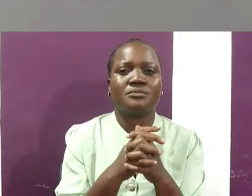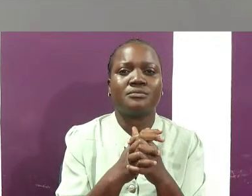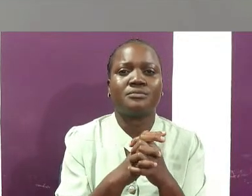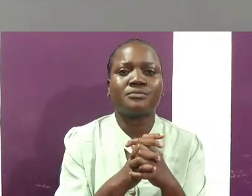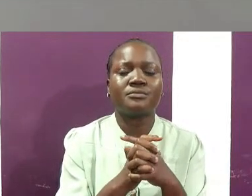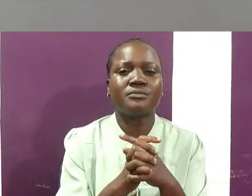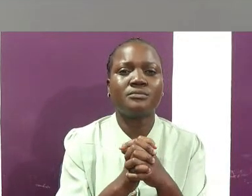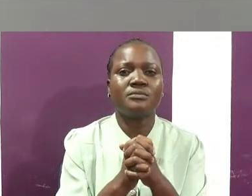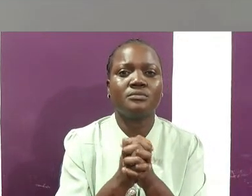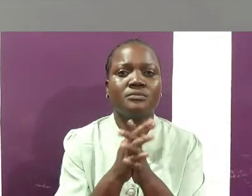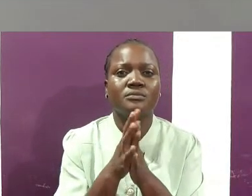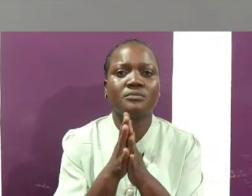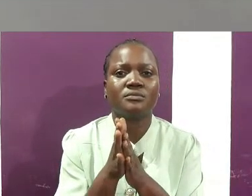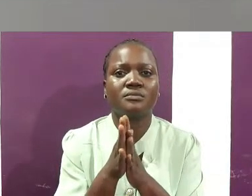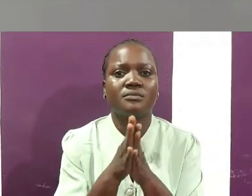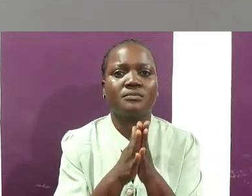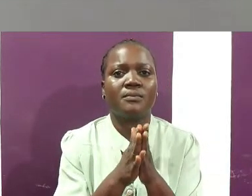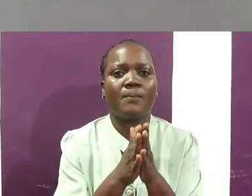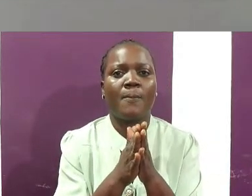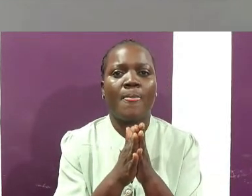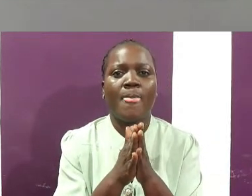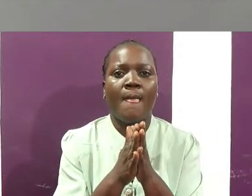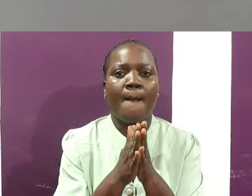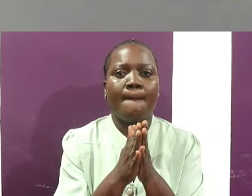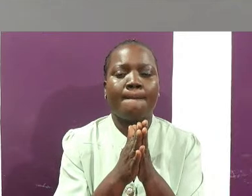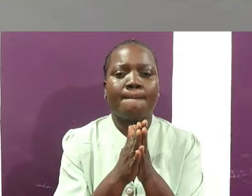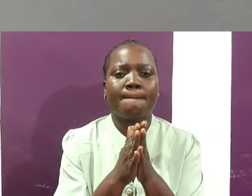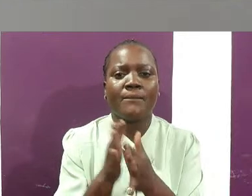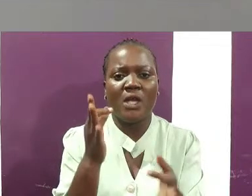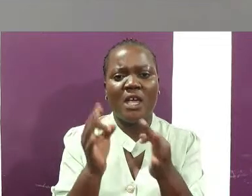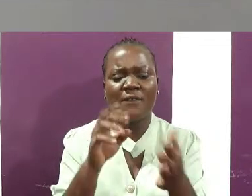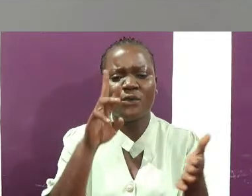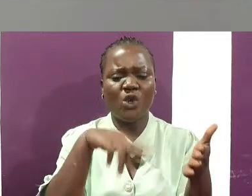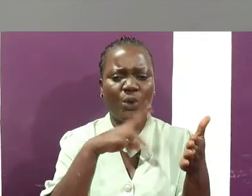as they were moved by the Holy Spirit. In